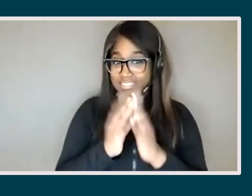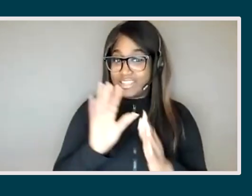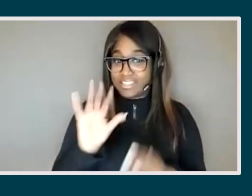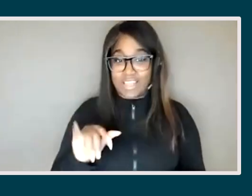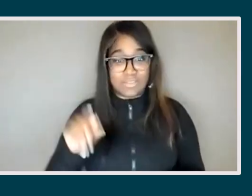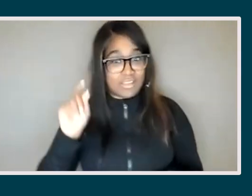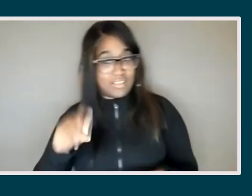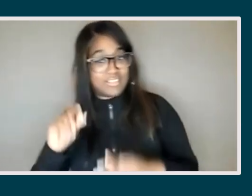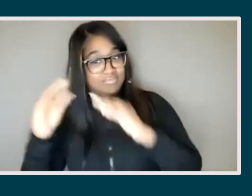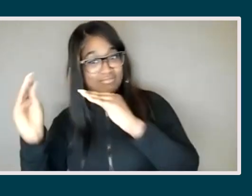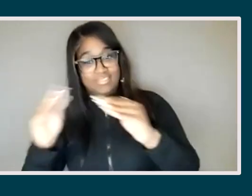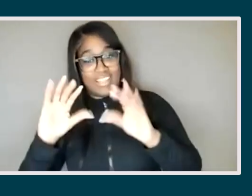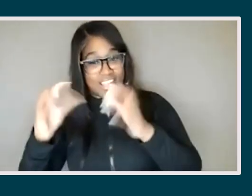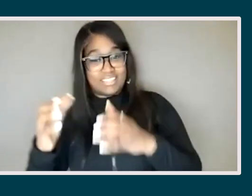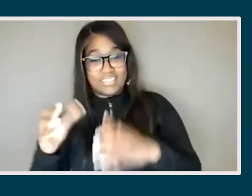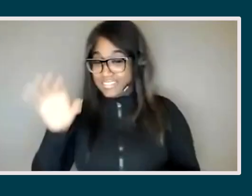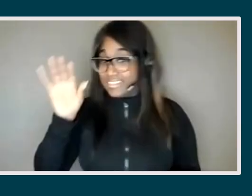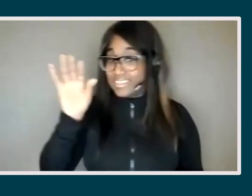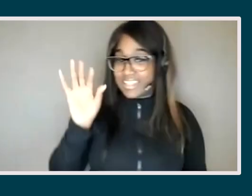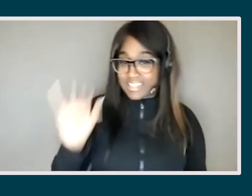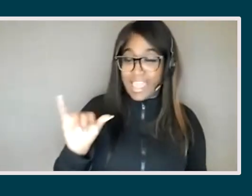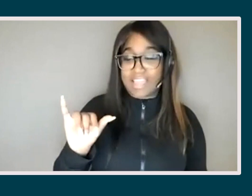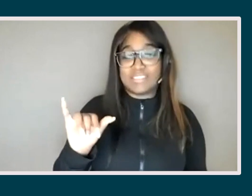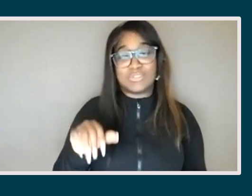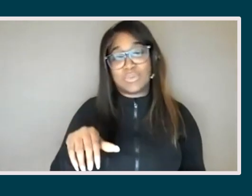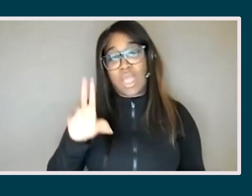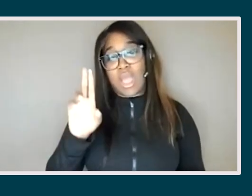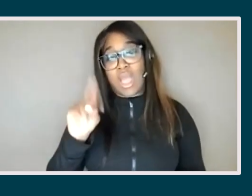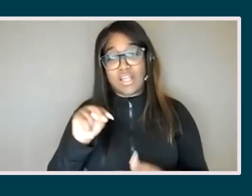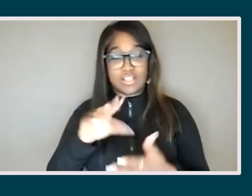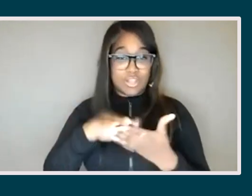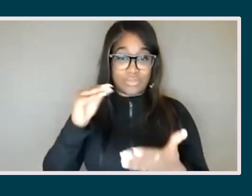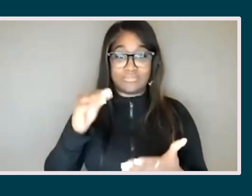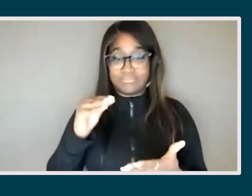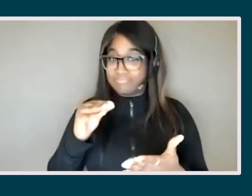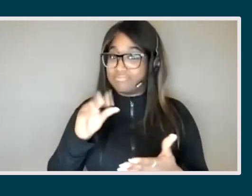Yeah, well, there you go. Unlearning classism, we said we want to teach.